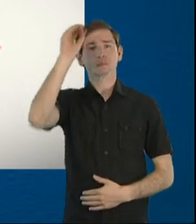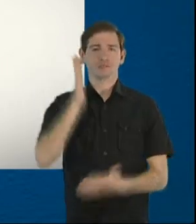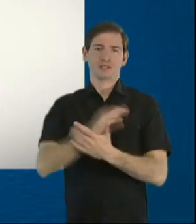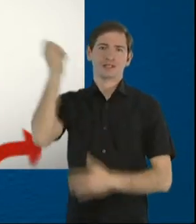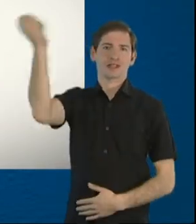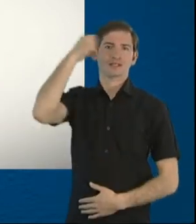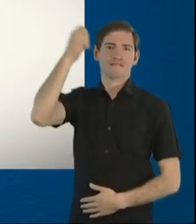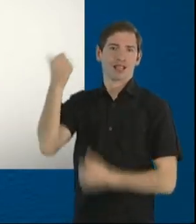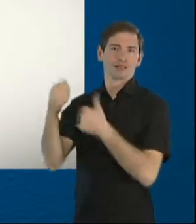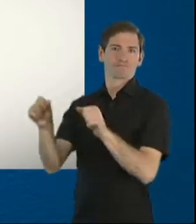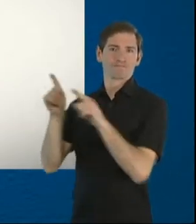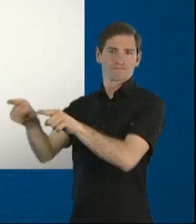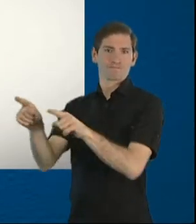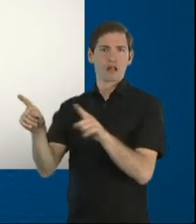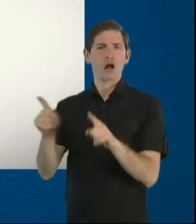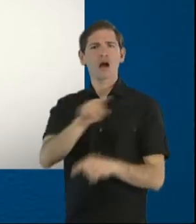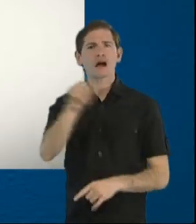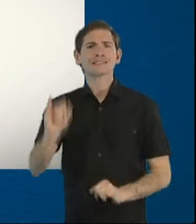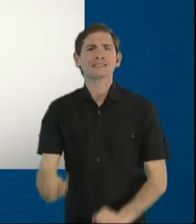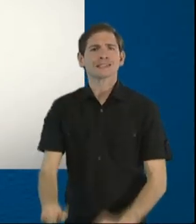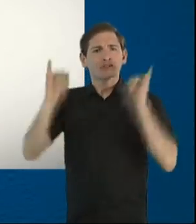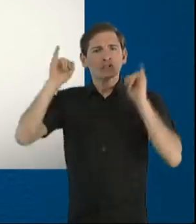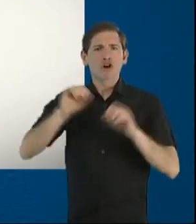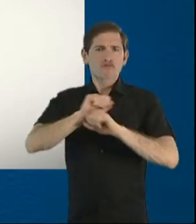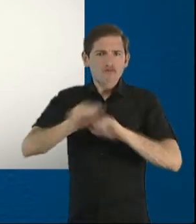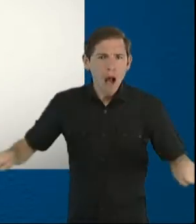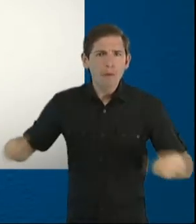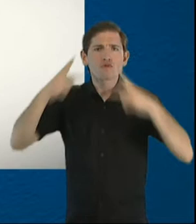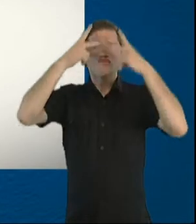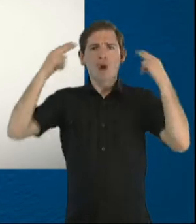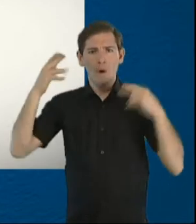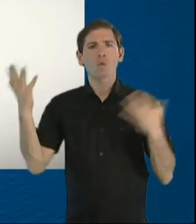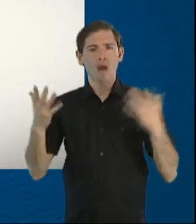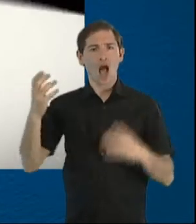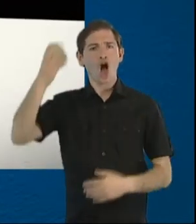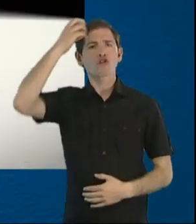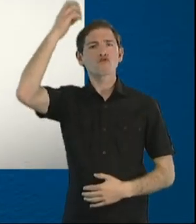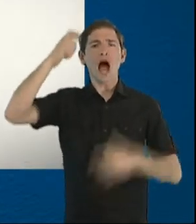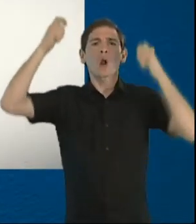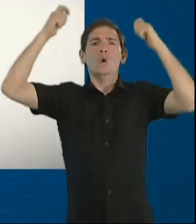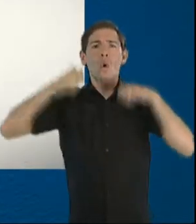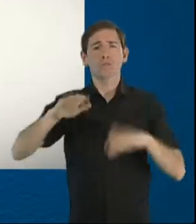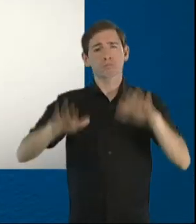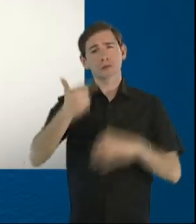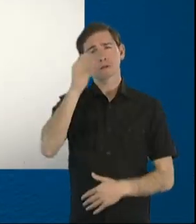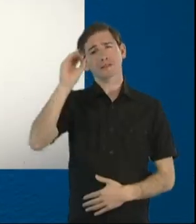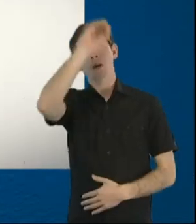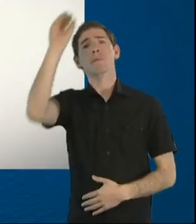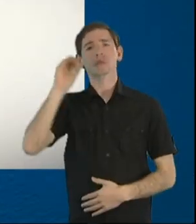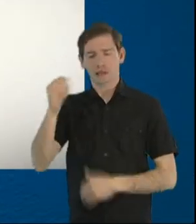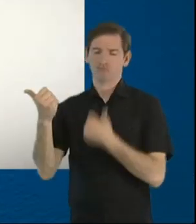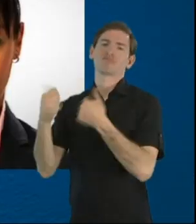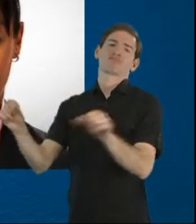serious offences like rape and robbery are dealt with in the Crown Court. Around 70% of these prosecutions end successfully.